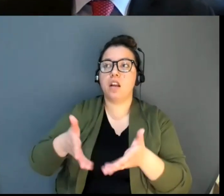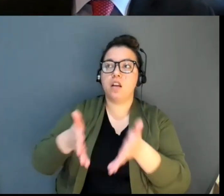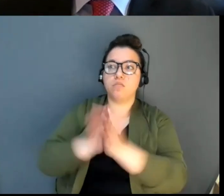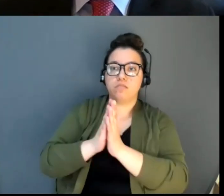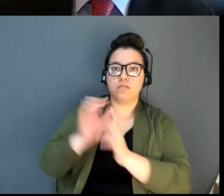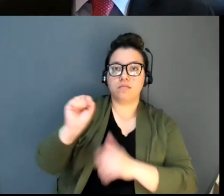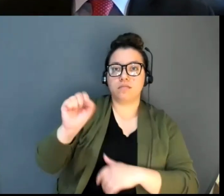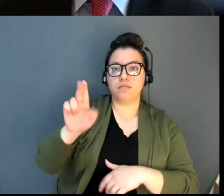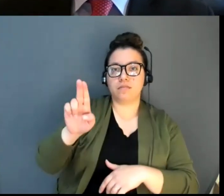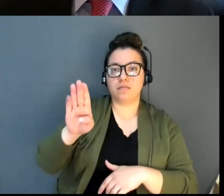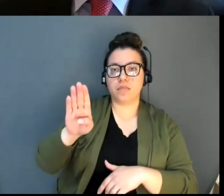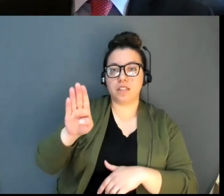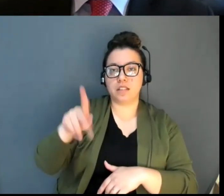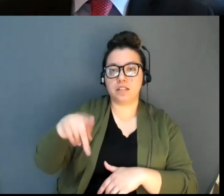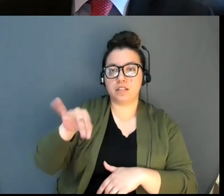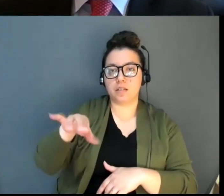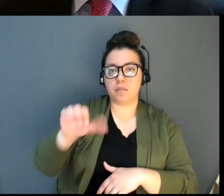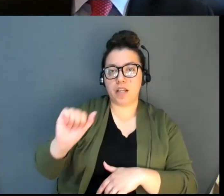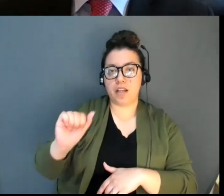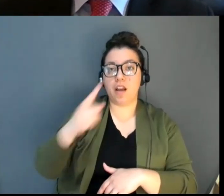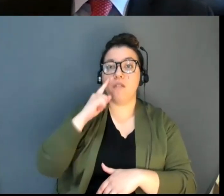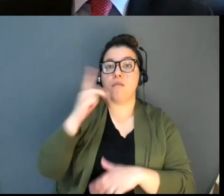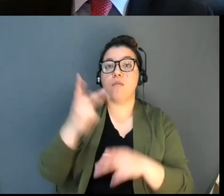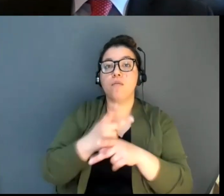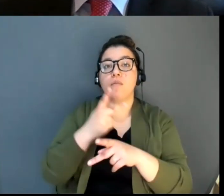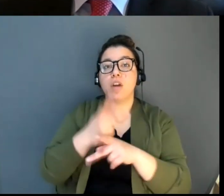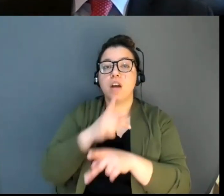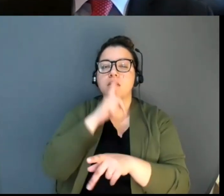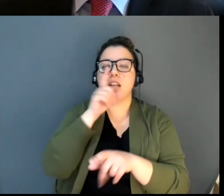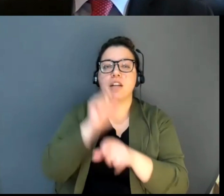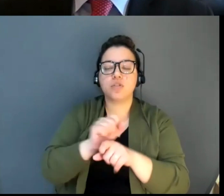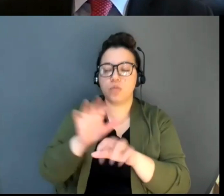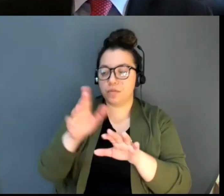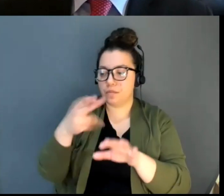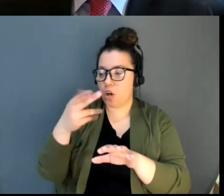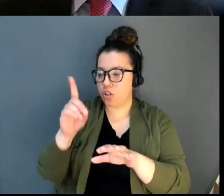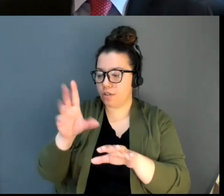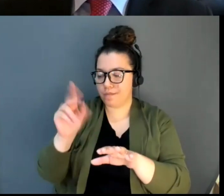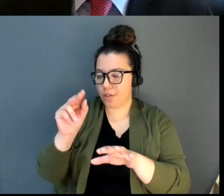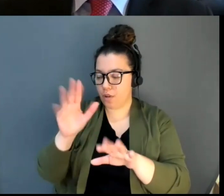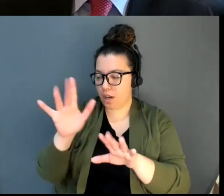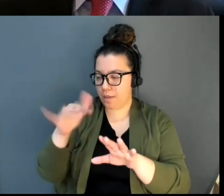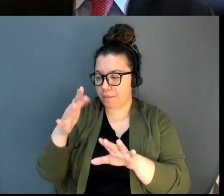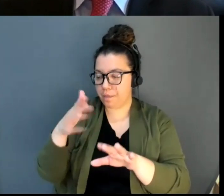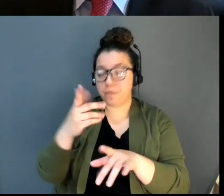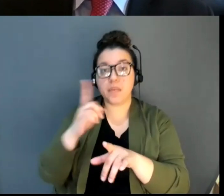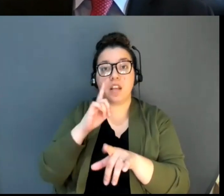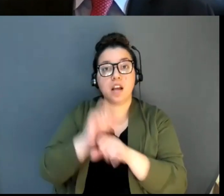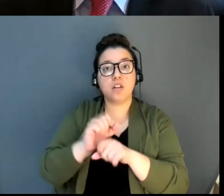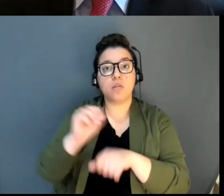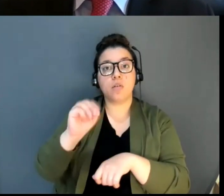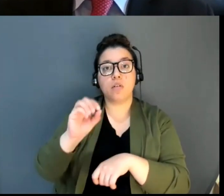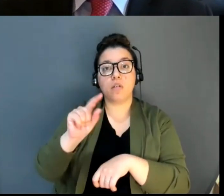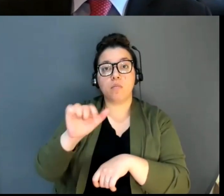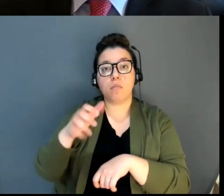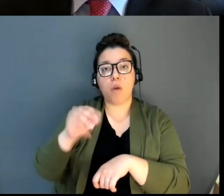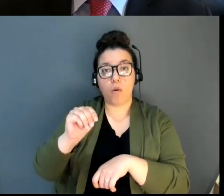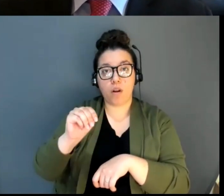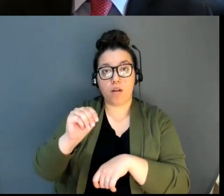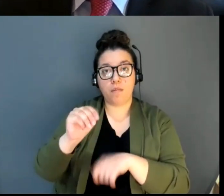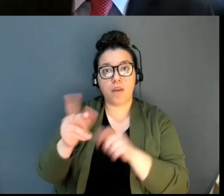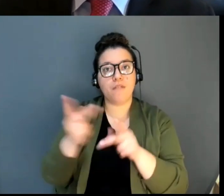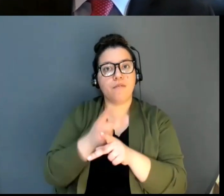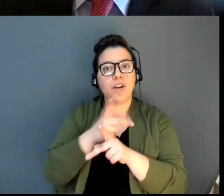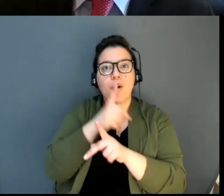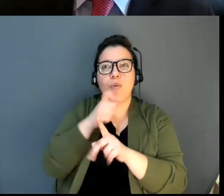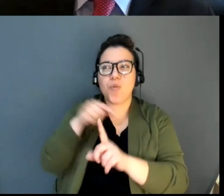me, the actual hard drive, or not the hard drive, the actual modem that they were using to find out